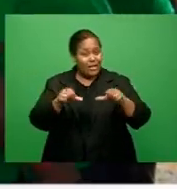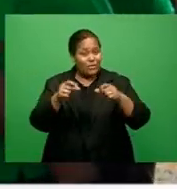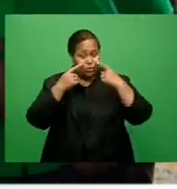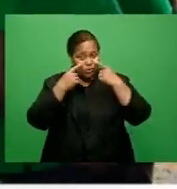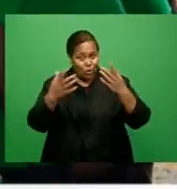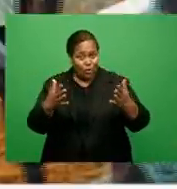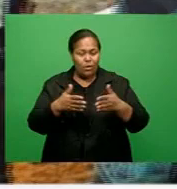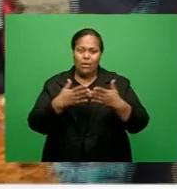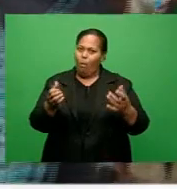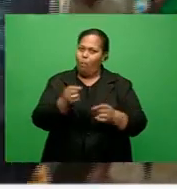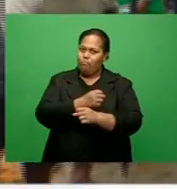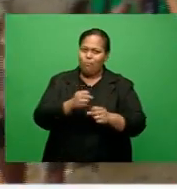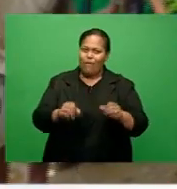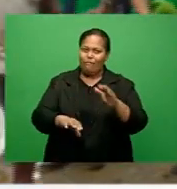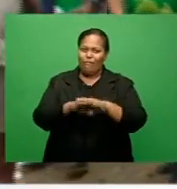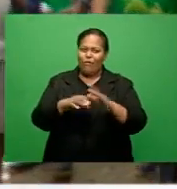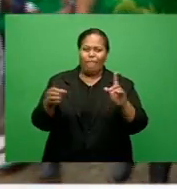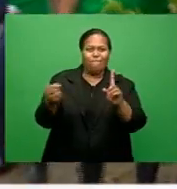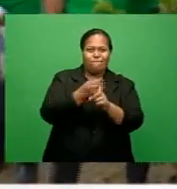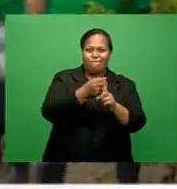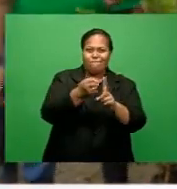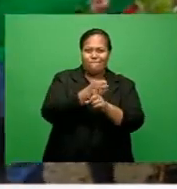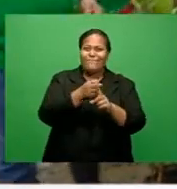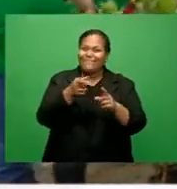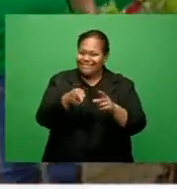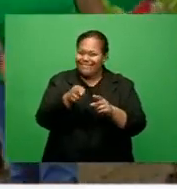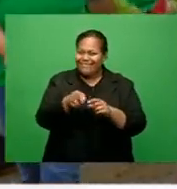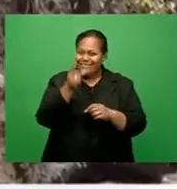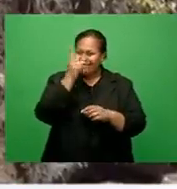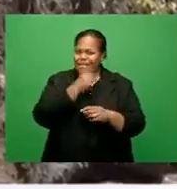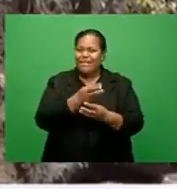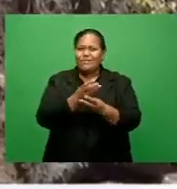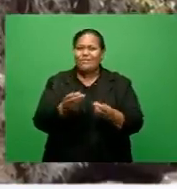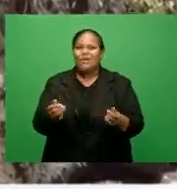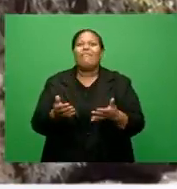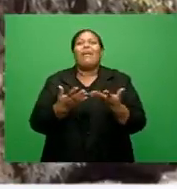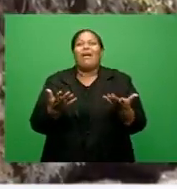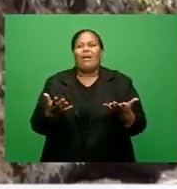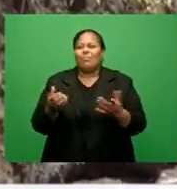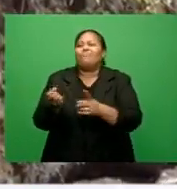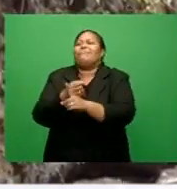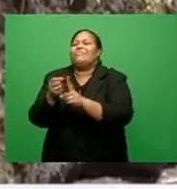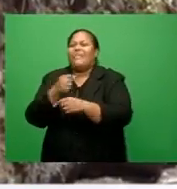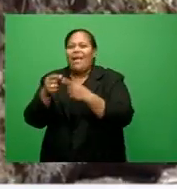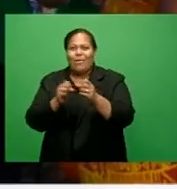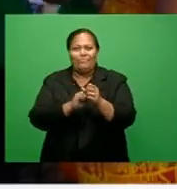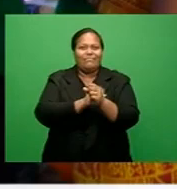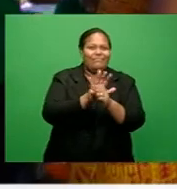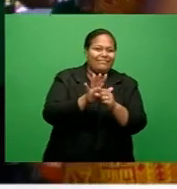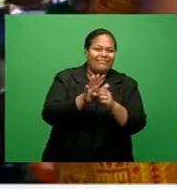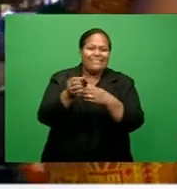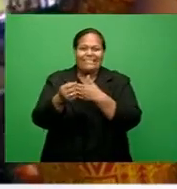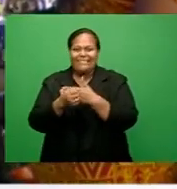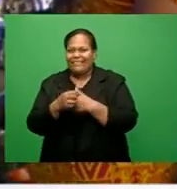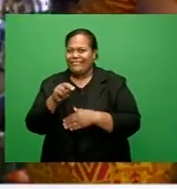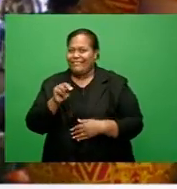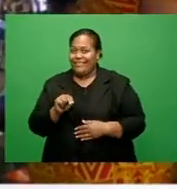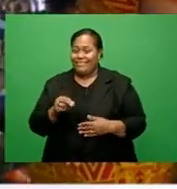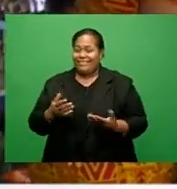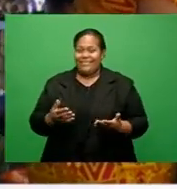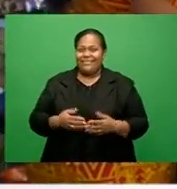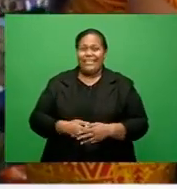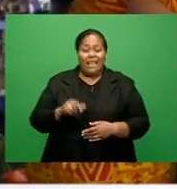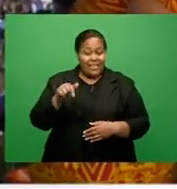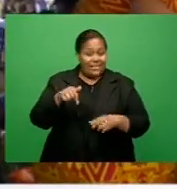powerful advocacy platform to mitigate the impacts of the pandemic and climate change. So for this year's World Food Day celebration,